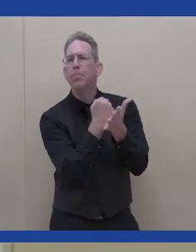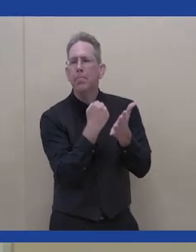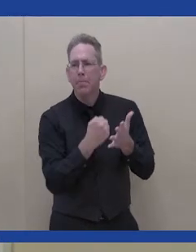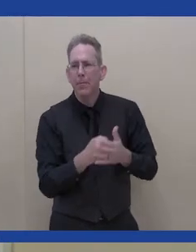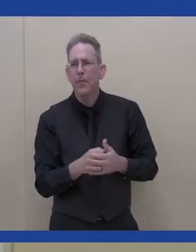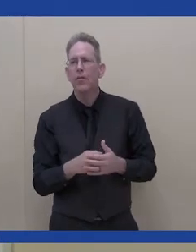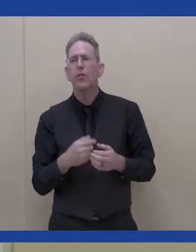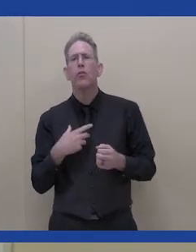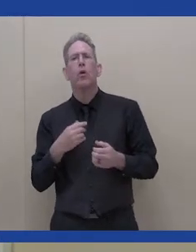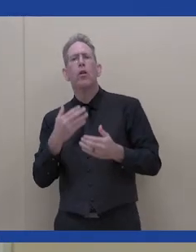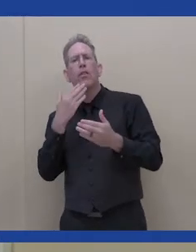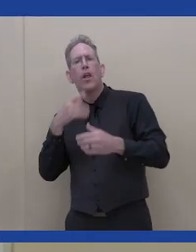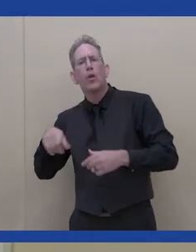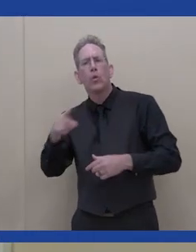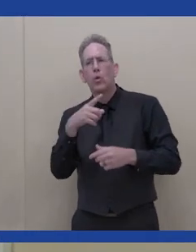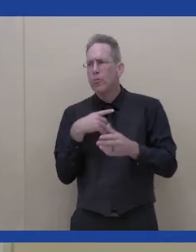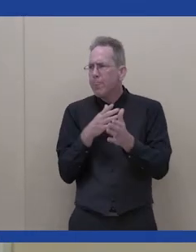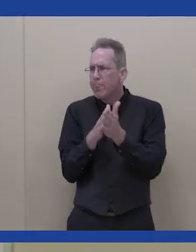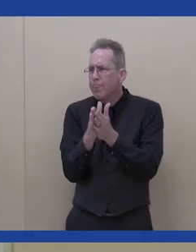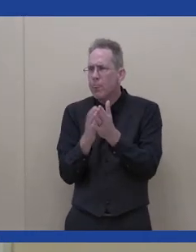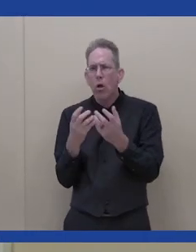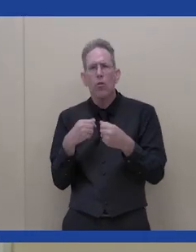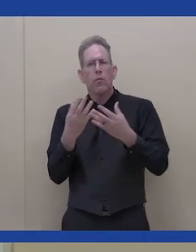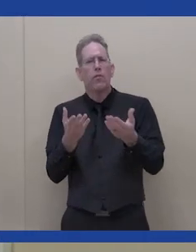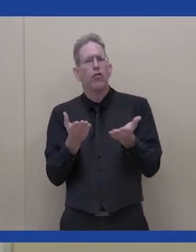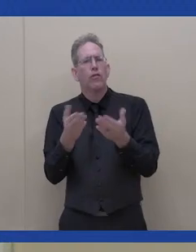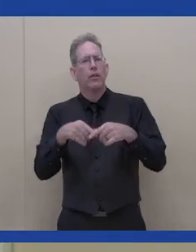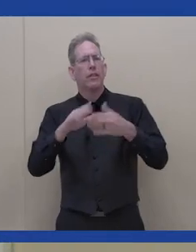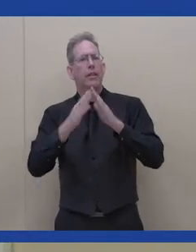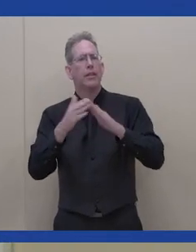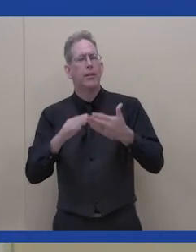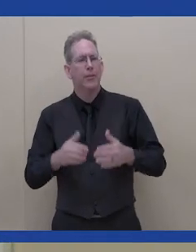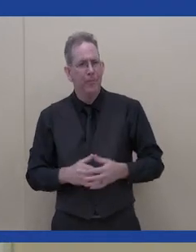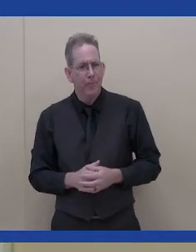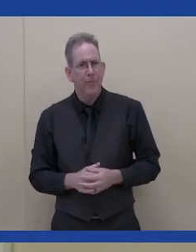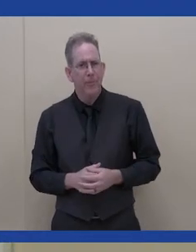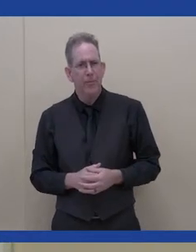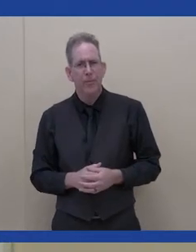community. Local elected office is arguably